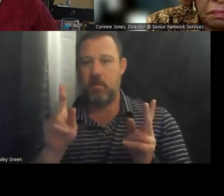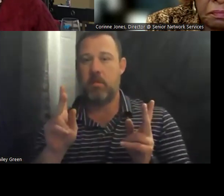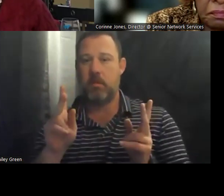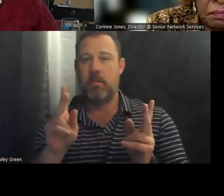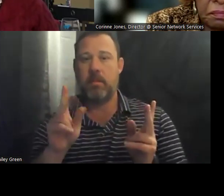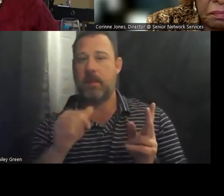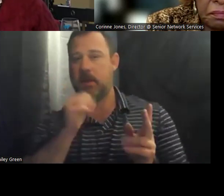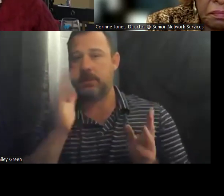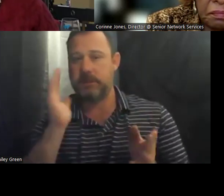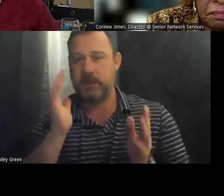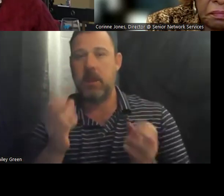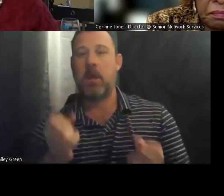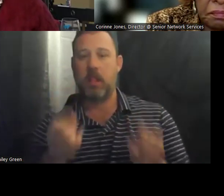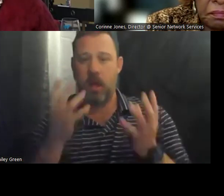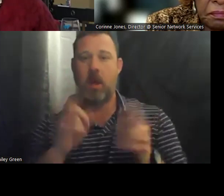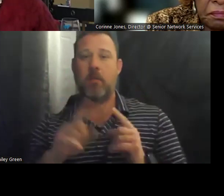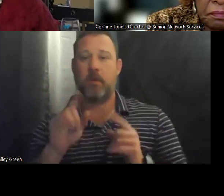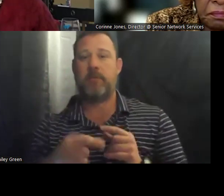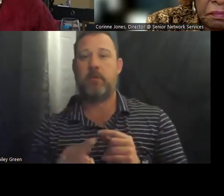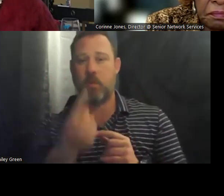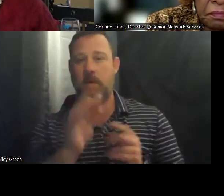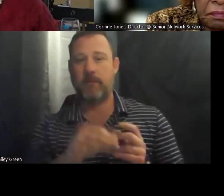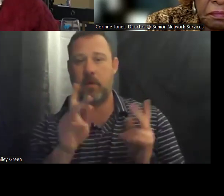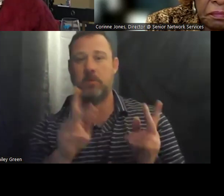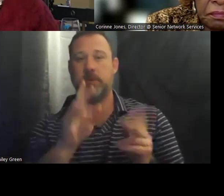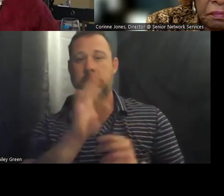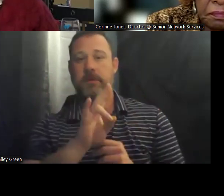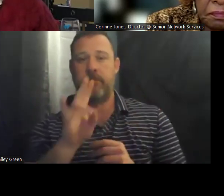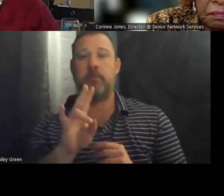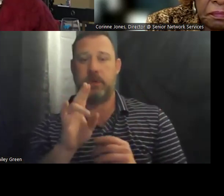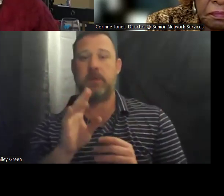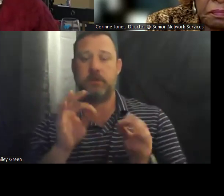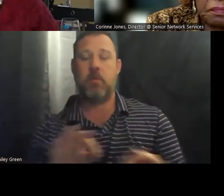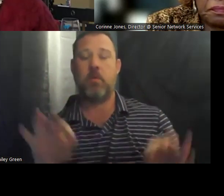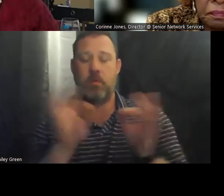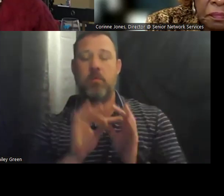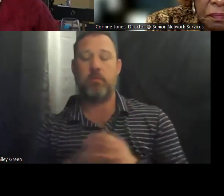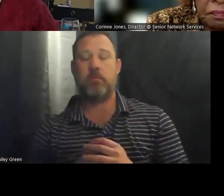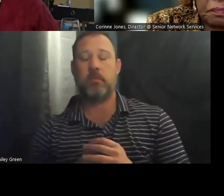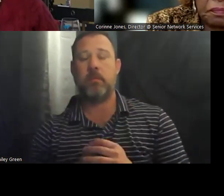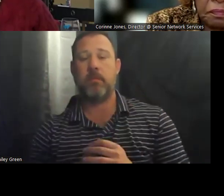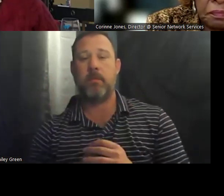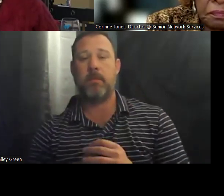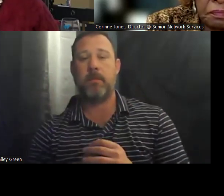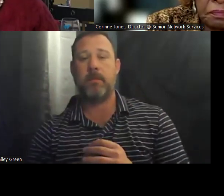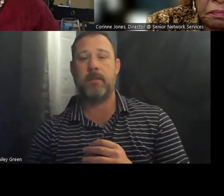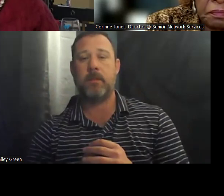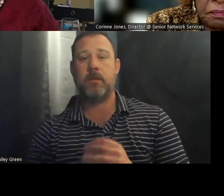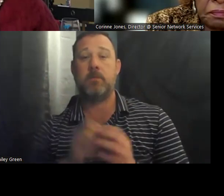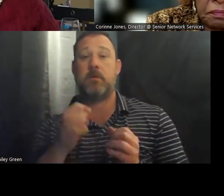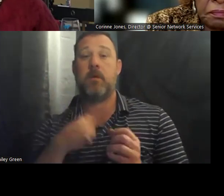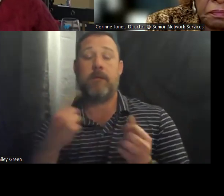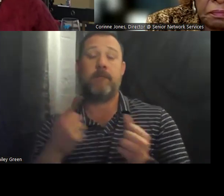That may not seem like a lot, but if you're one of those 77, it matters, right? So our first